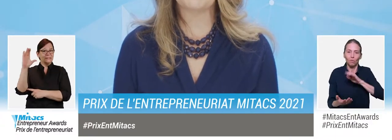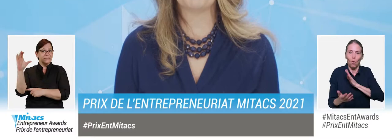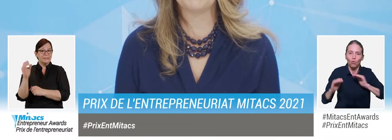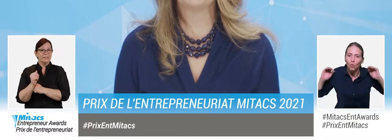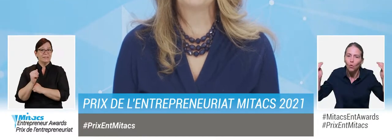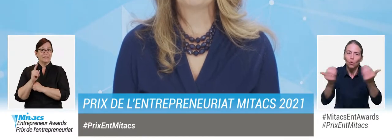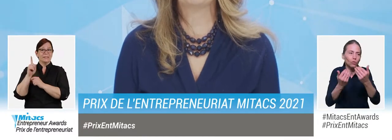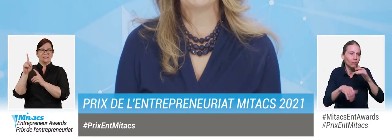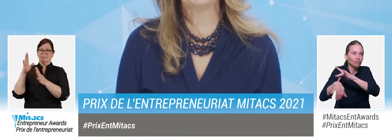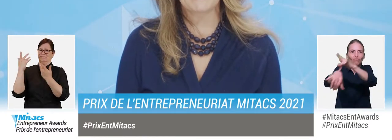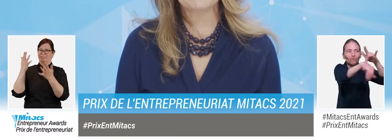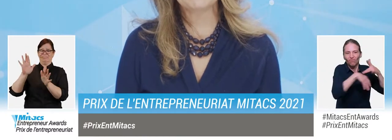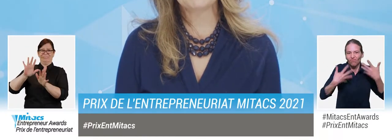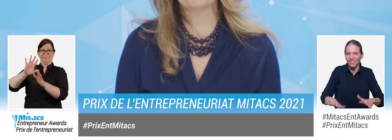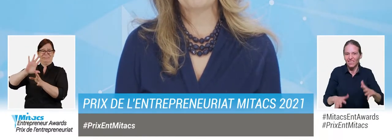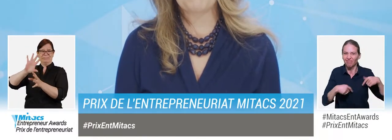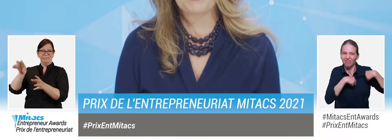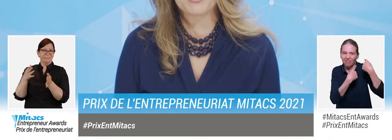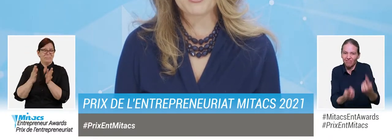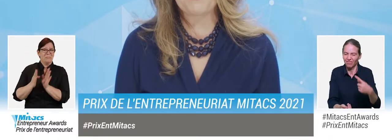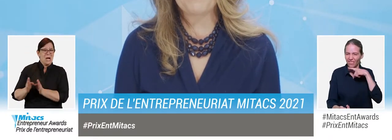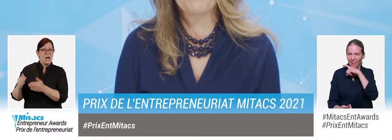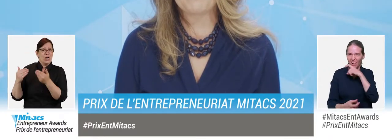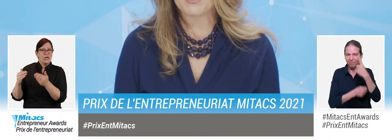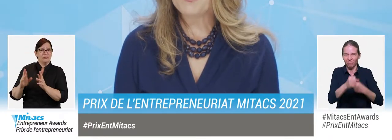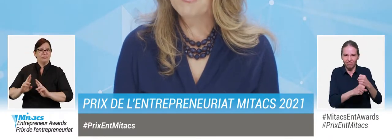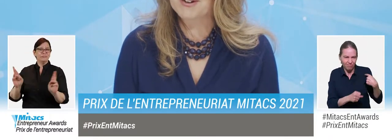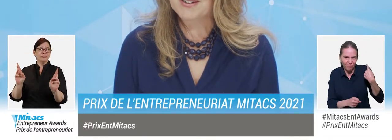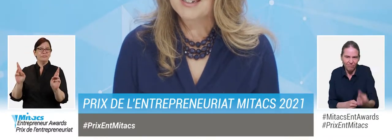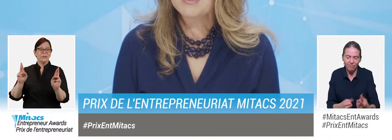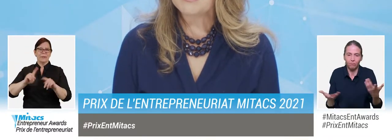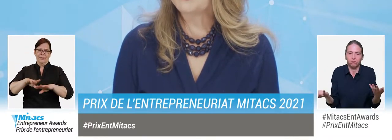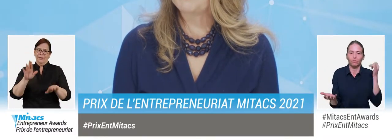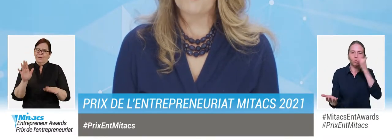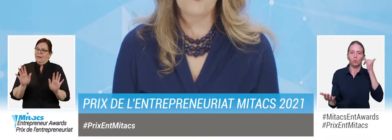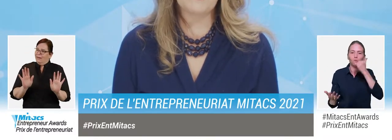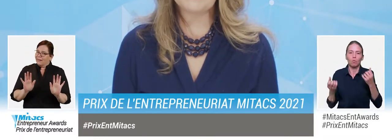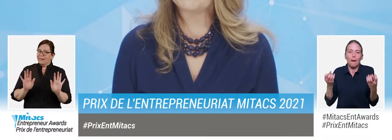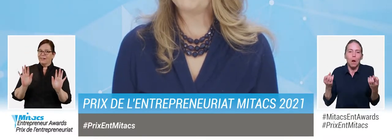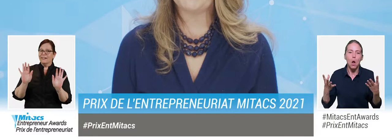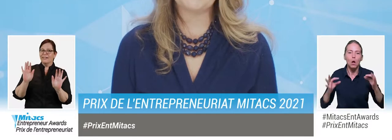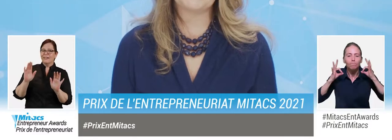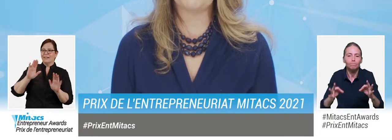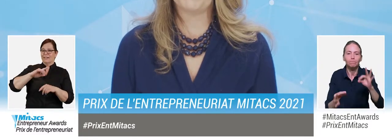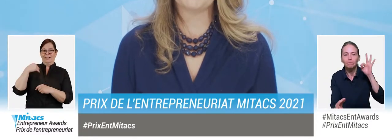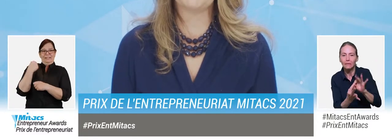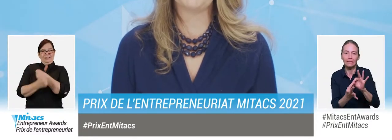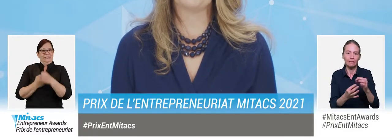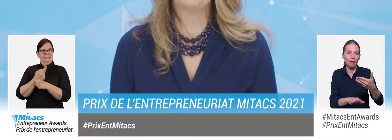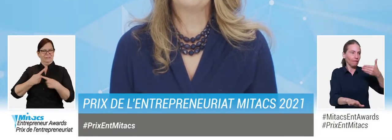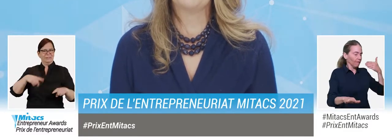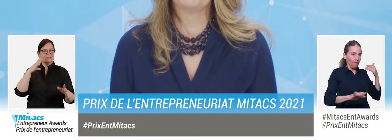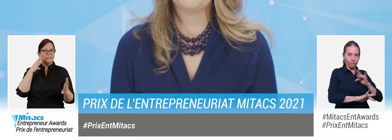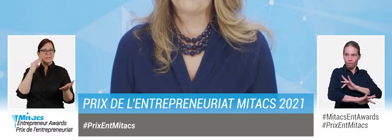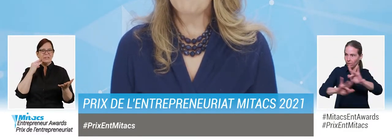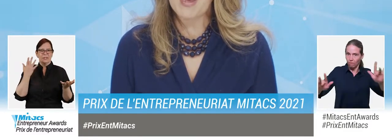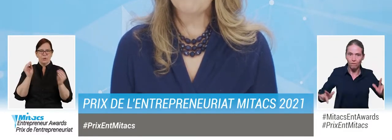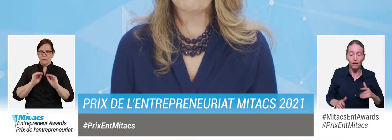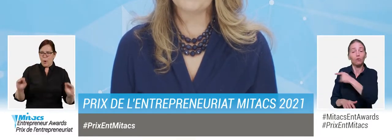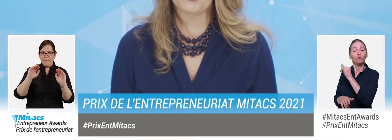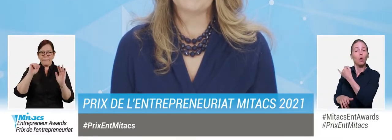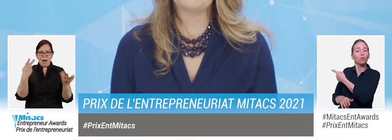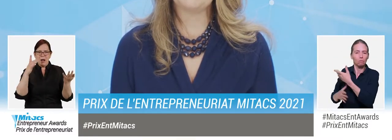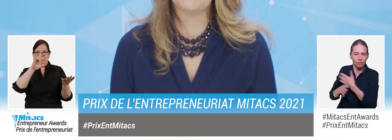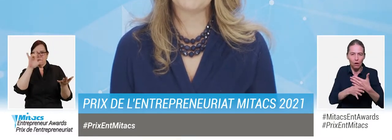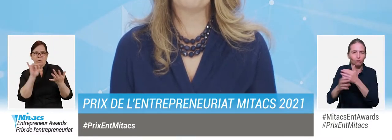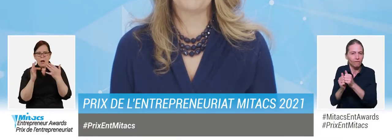of British Columbia provided excellent preparation. However, as we've all experienced this past year, there was no map